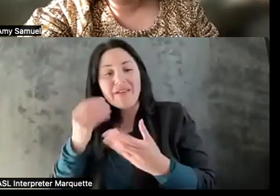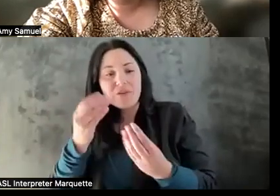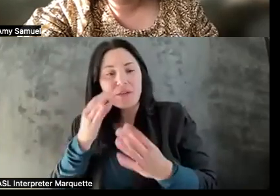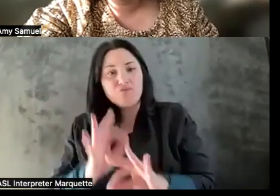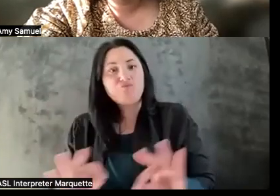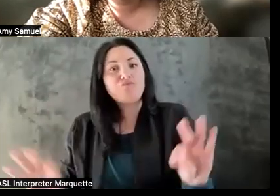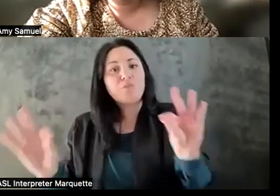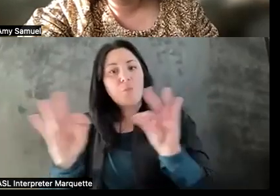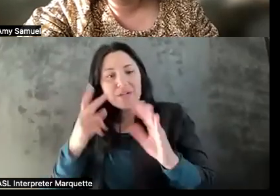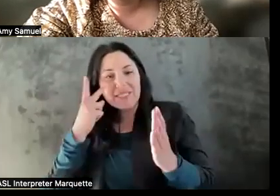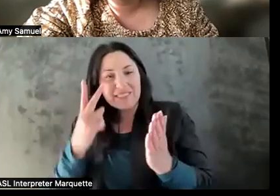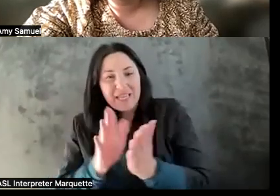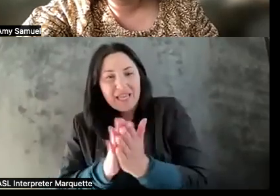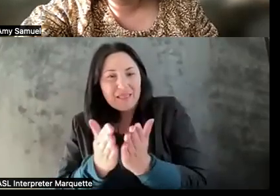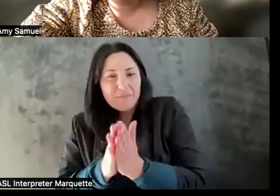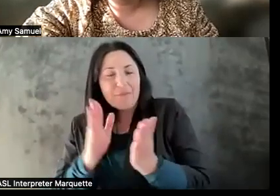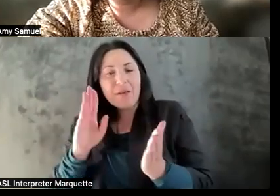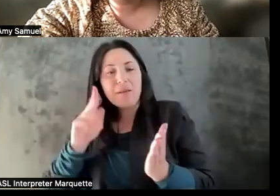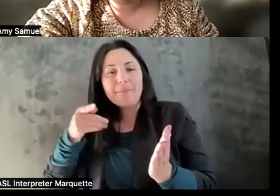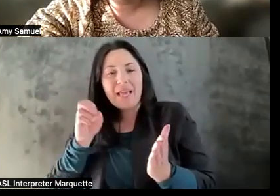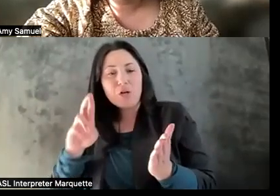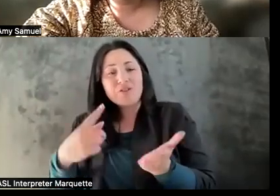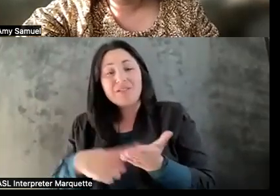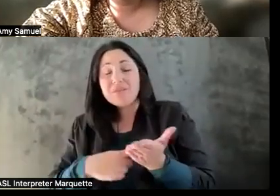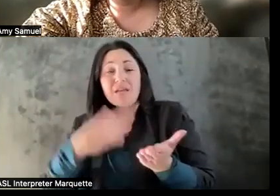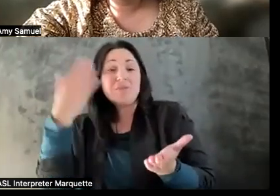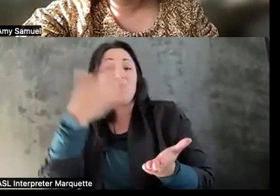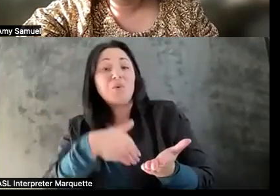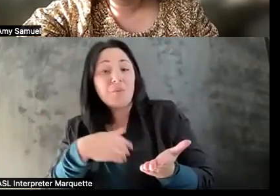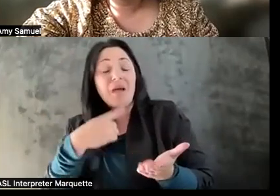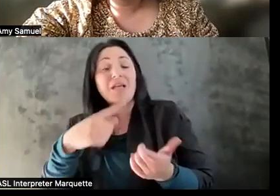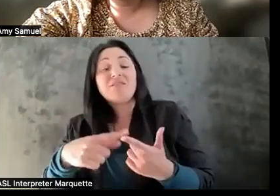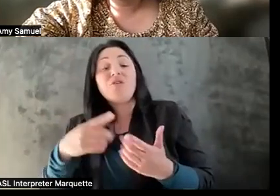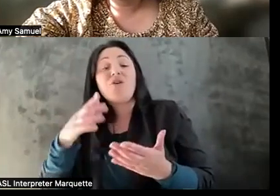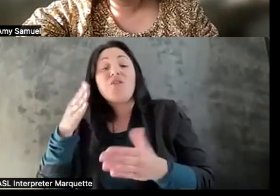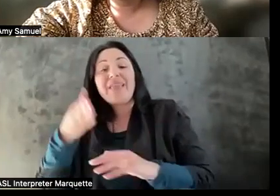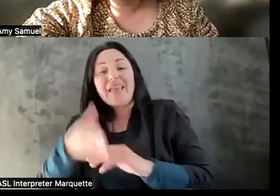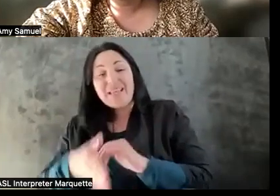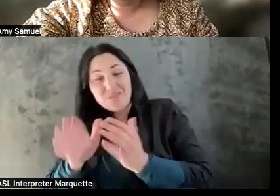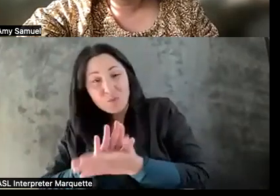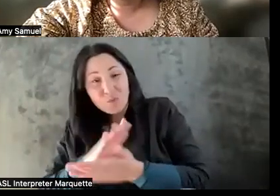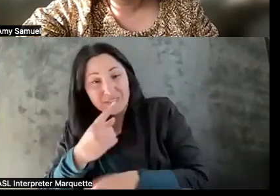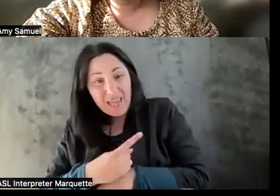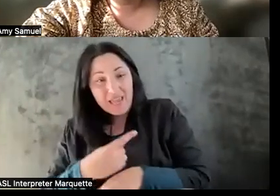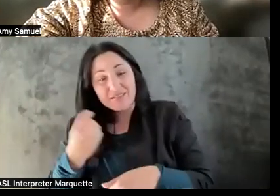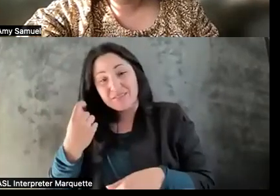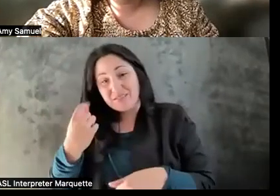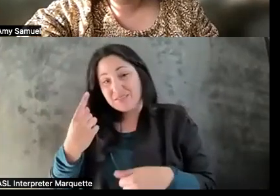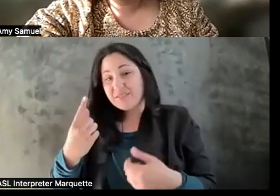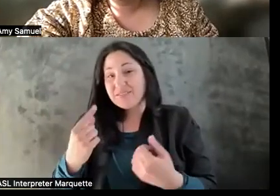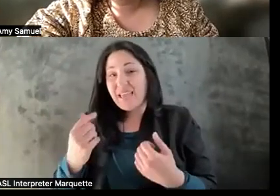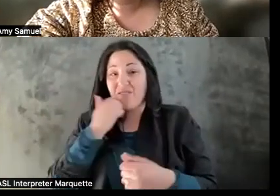for us to see in the planner. Sometimes we don't check it, just like our email, until the end of the school day, because as you can imagine, our days are pretty